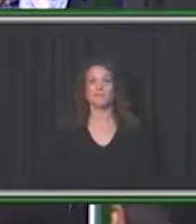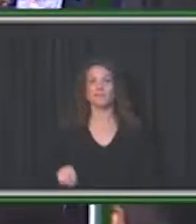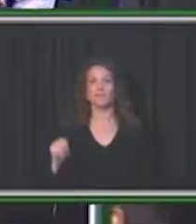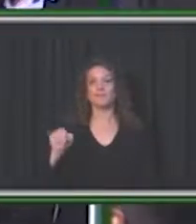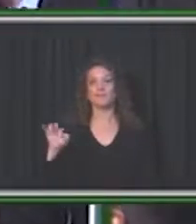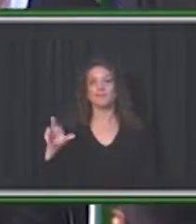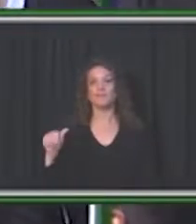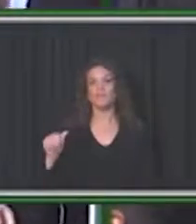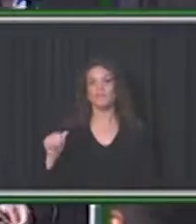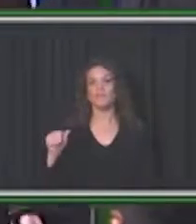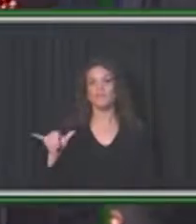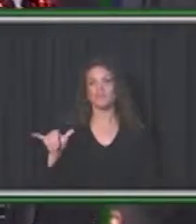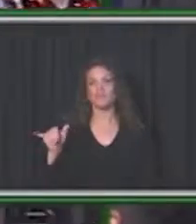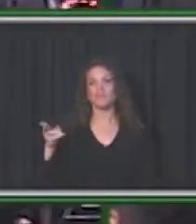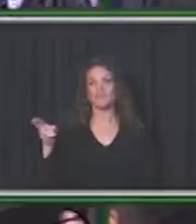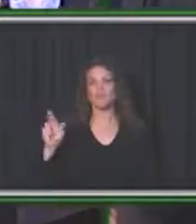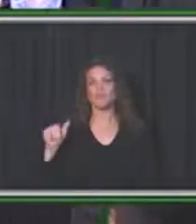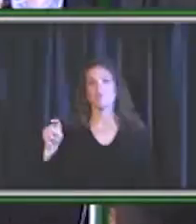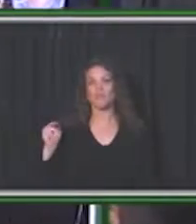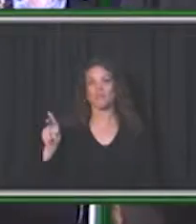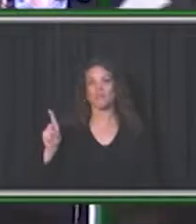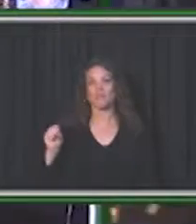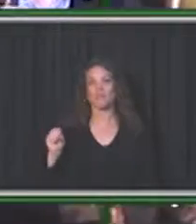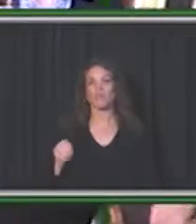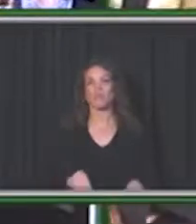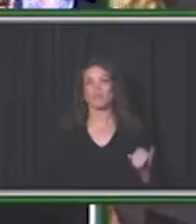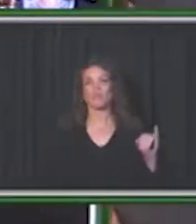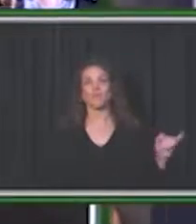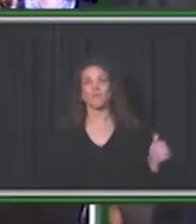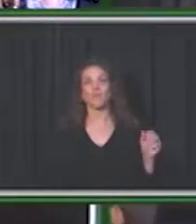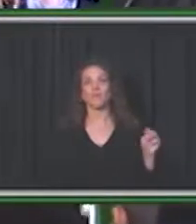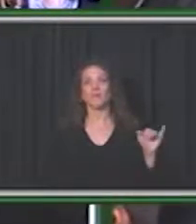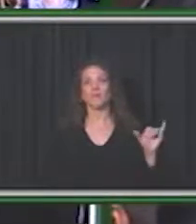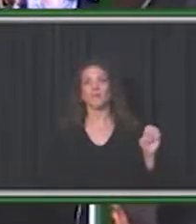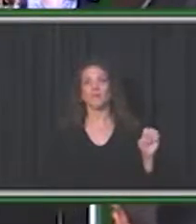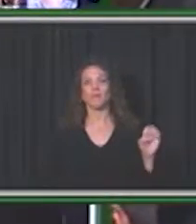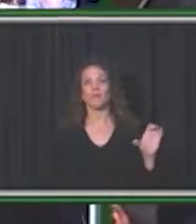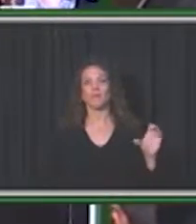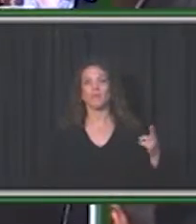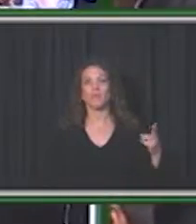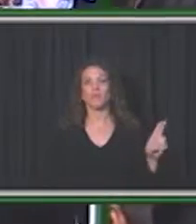Tierra Urango. Jamie Chu.